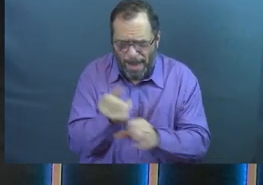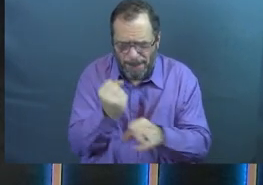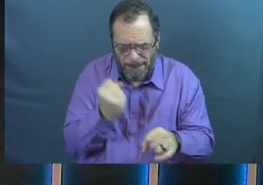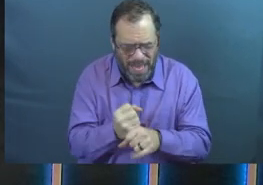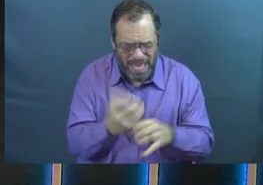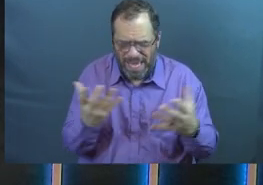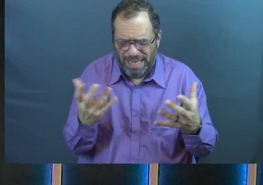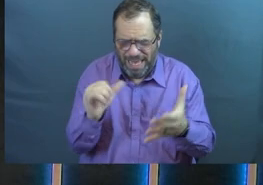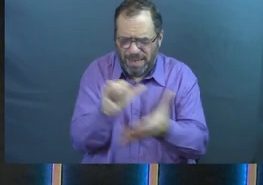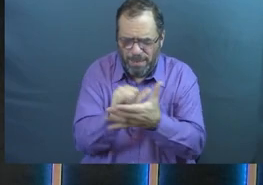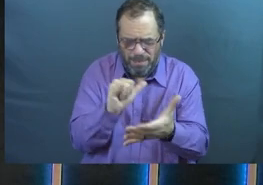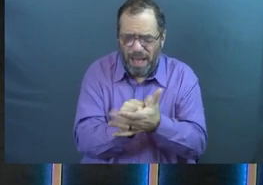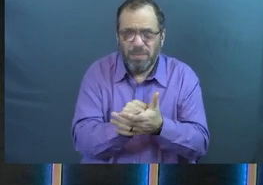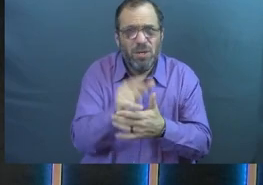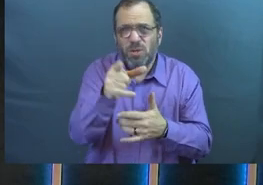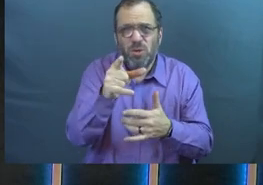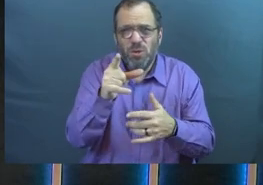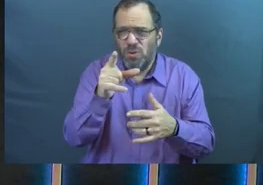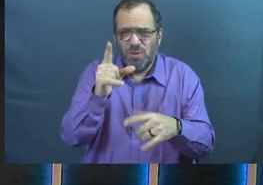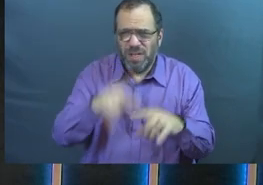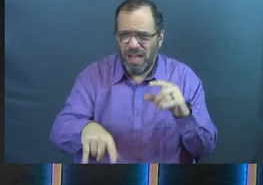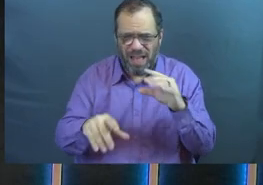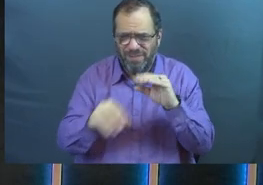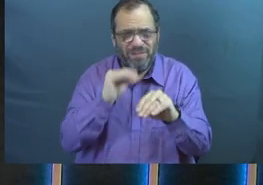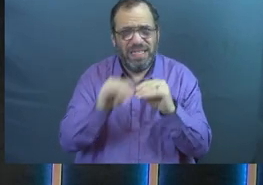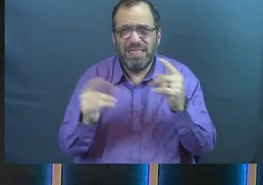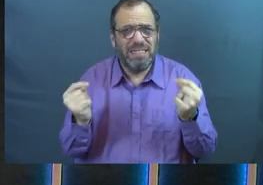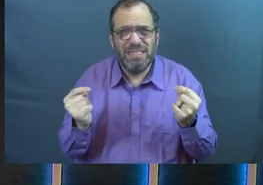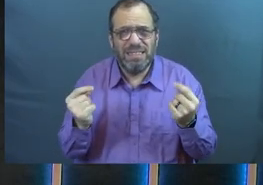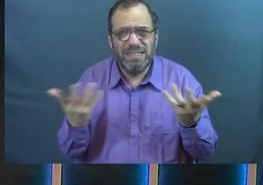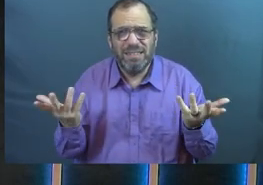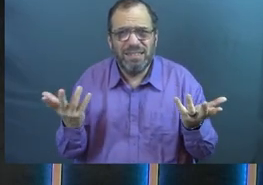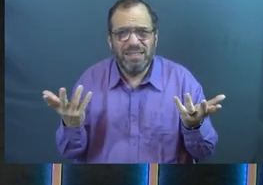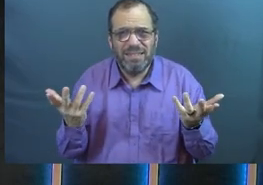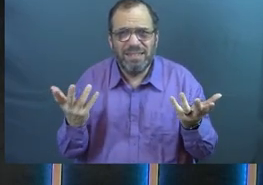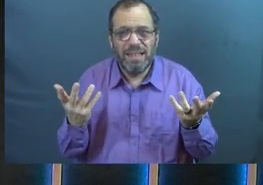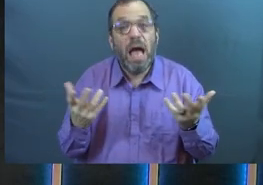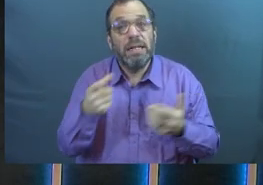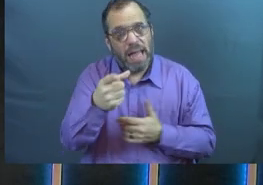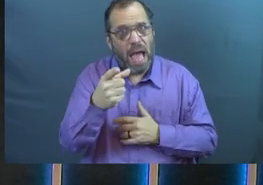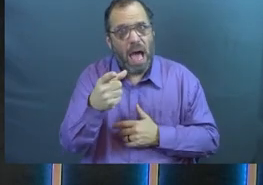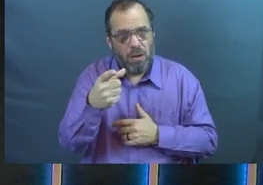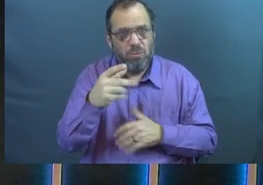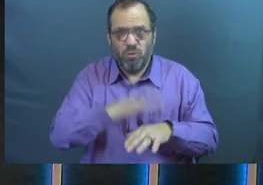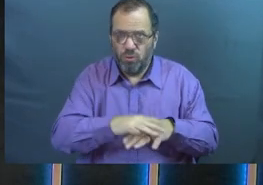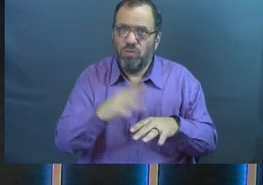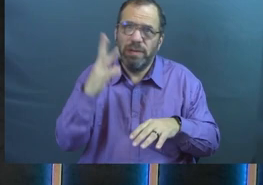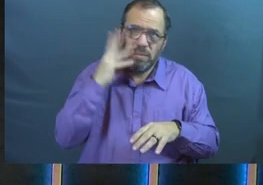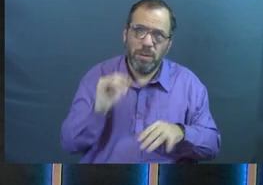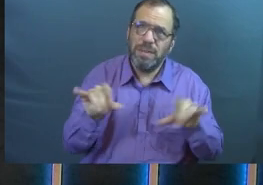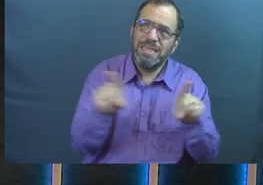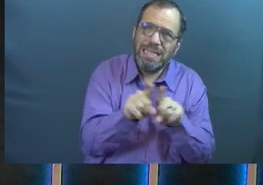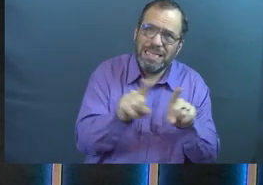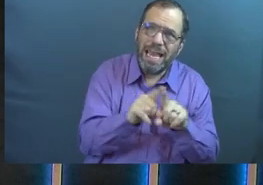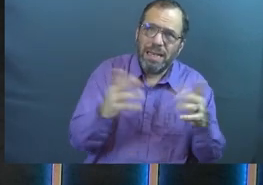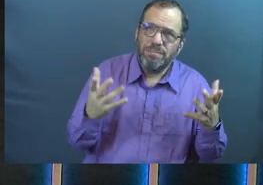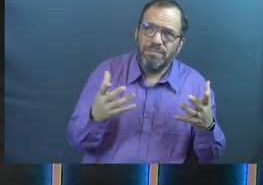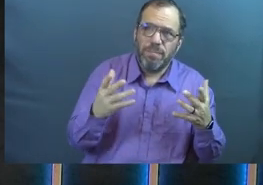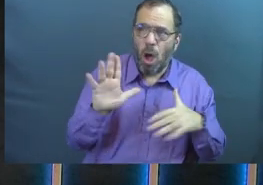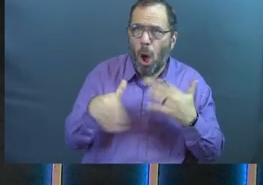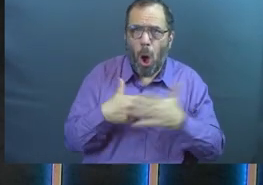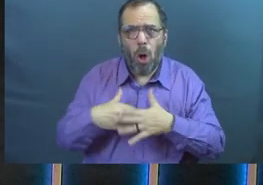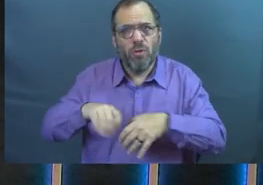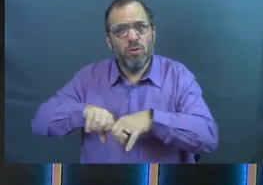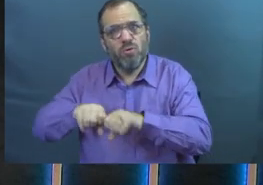design something impossible that you couldn't squirm your way out of. And you've been in crises like that before. All